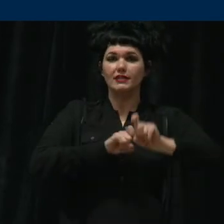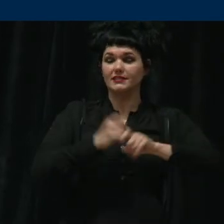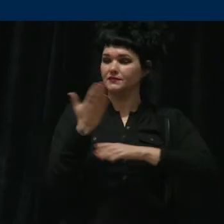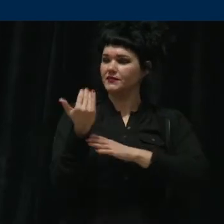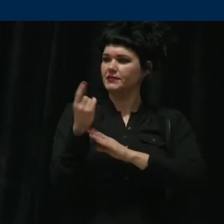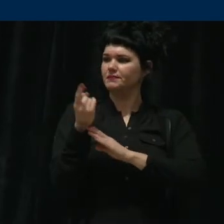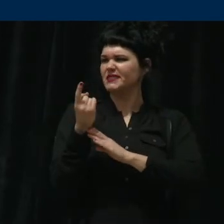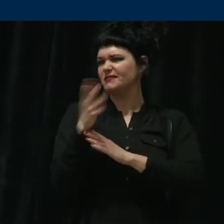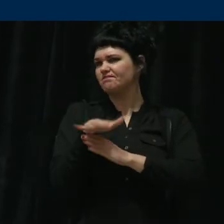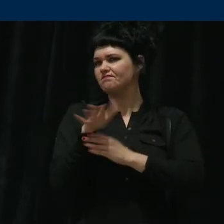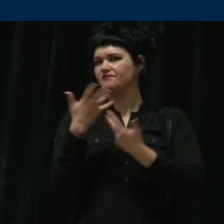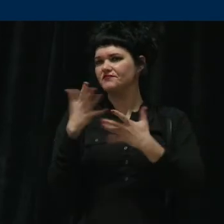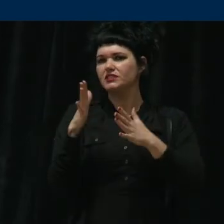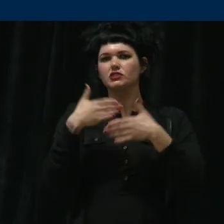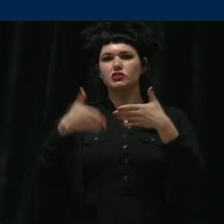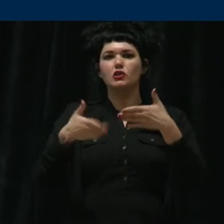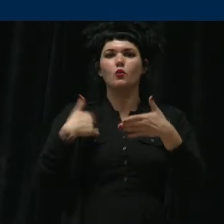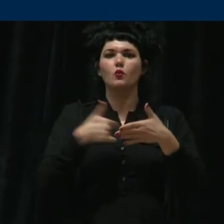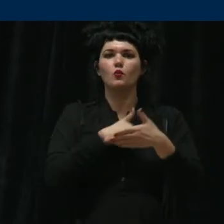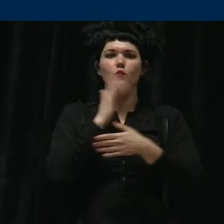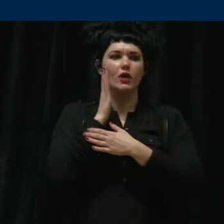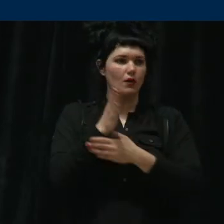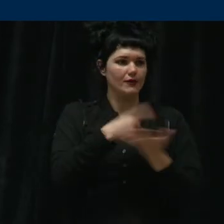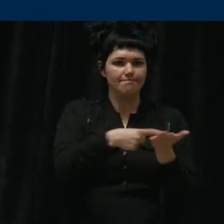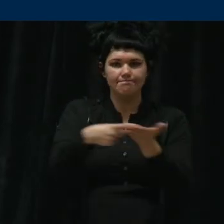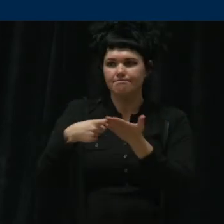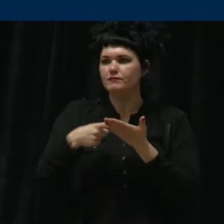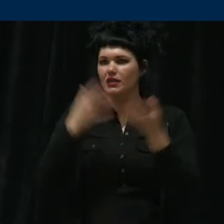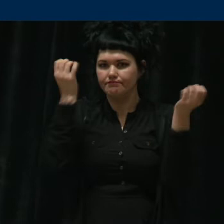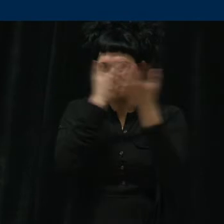or so, we will come back and share out.